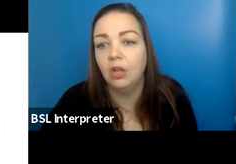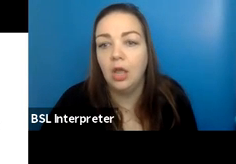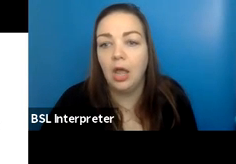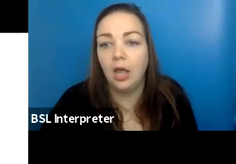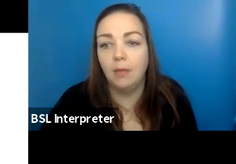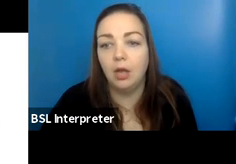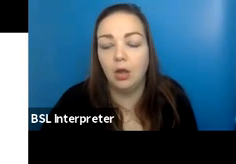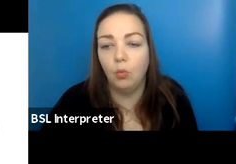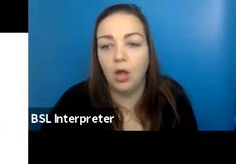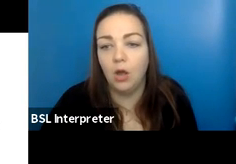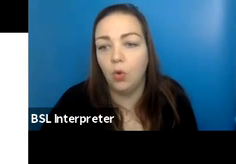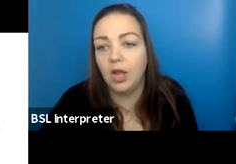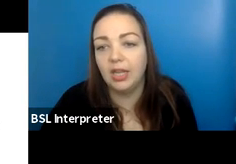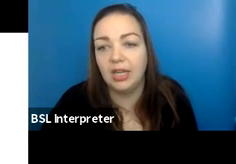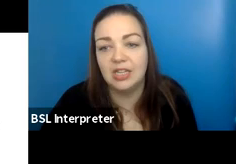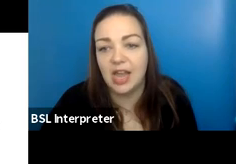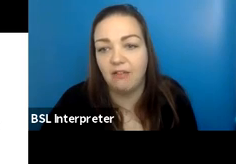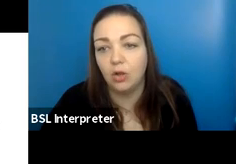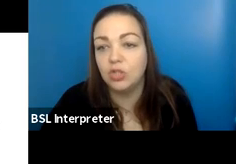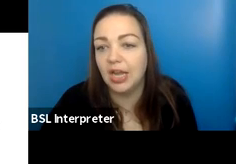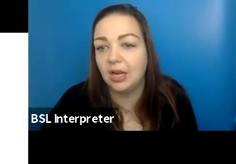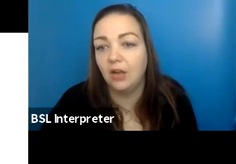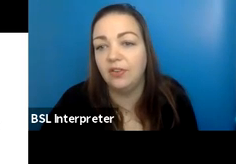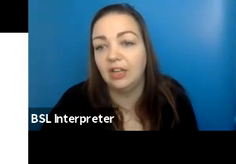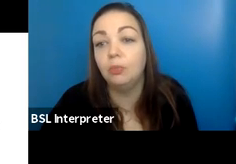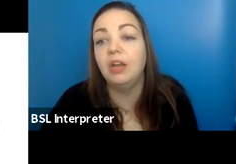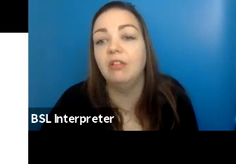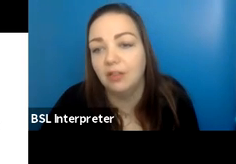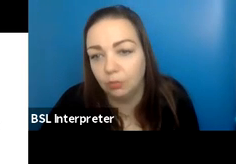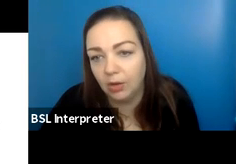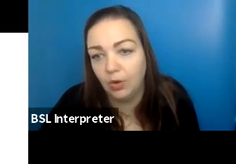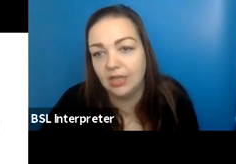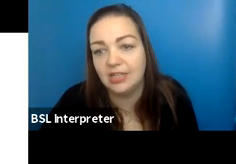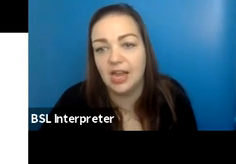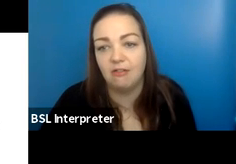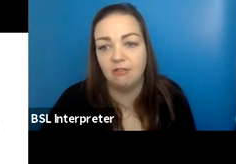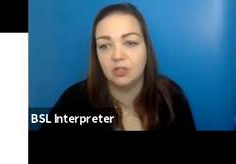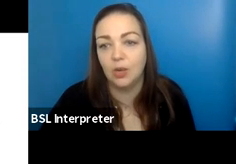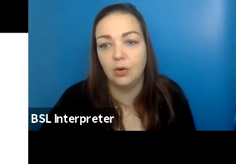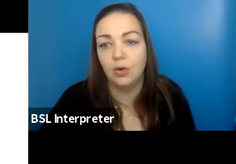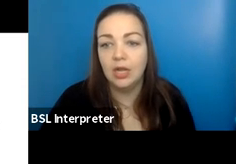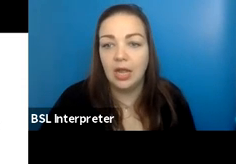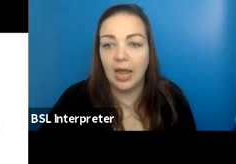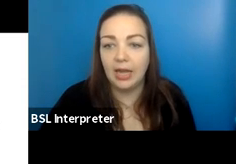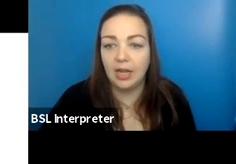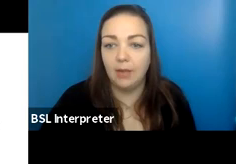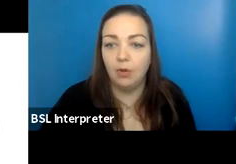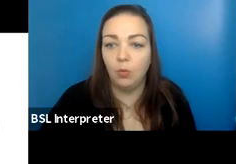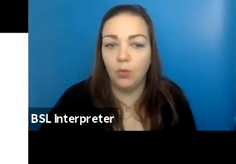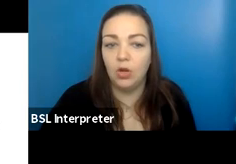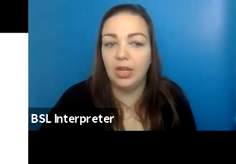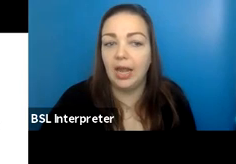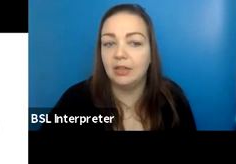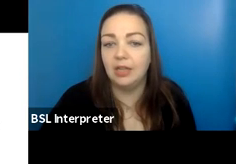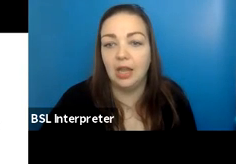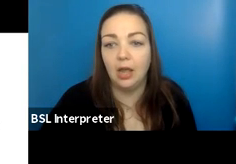backgrounds were working in this area, whose shared life experiences were in this area as well. And we